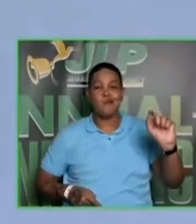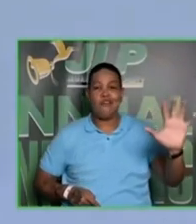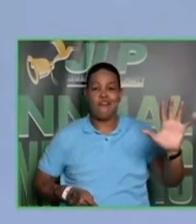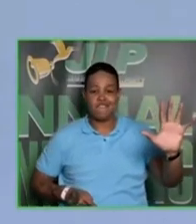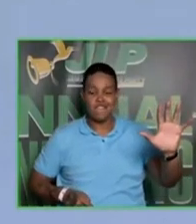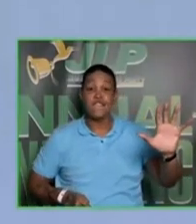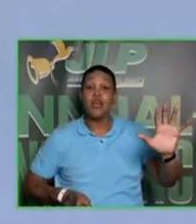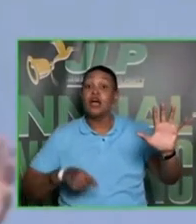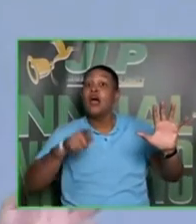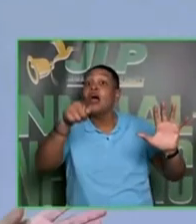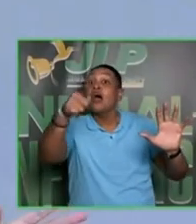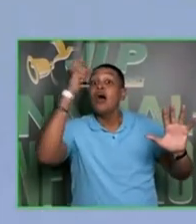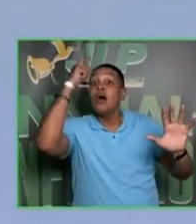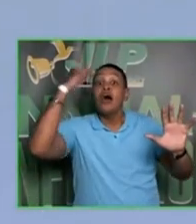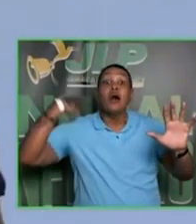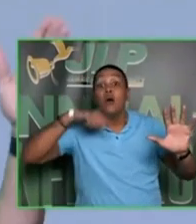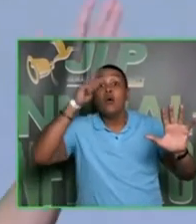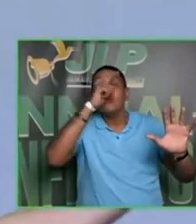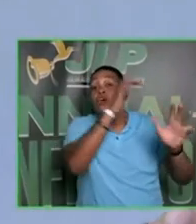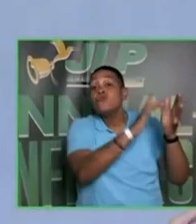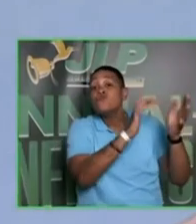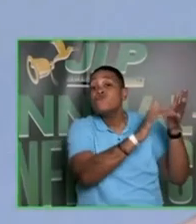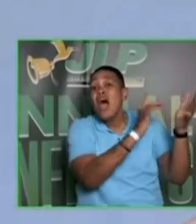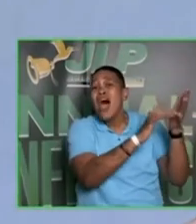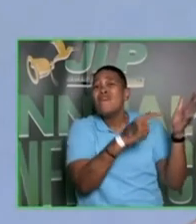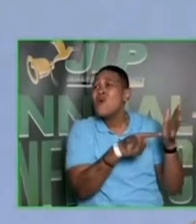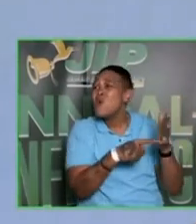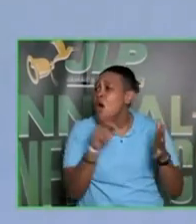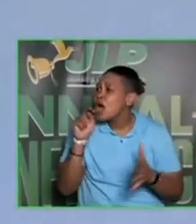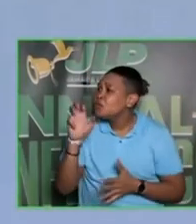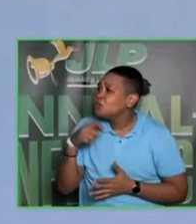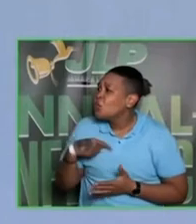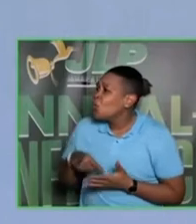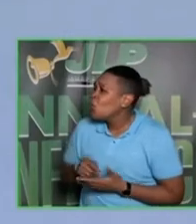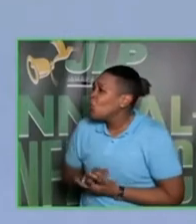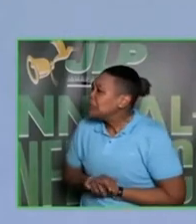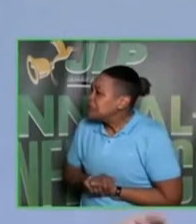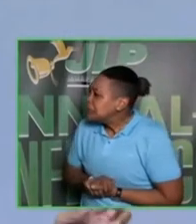We will not only write off the 2-year-old or older debt,